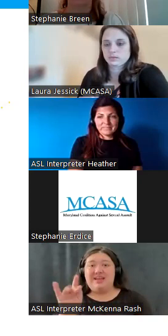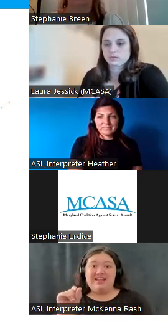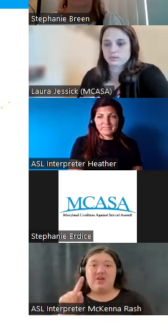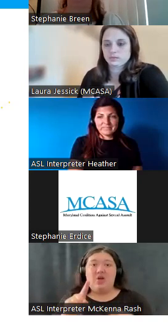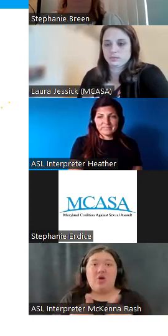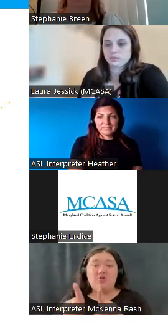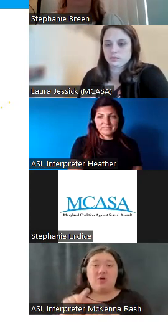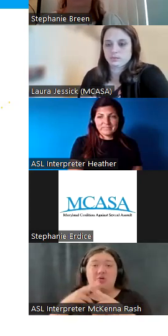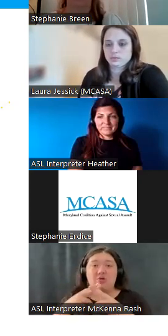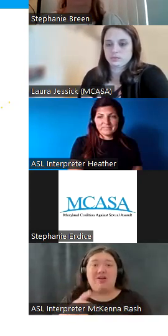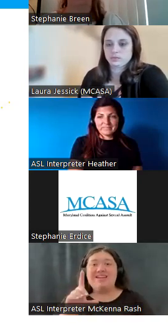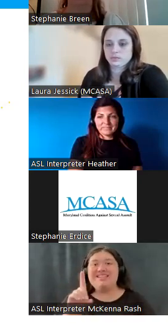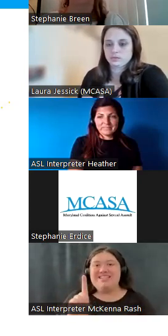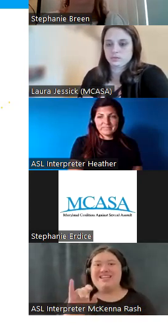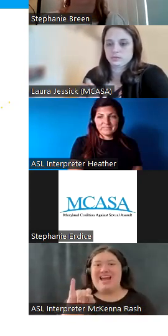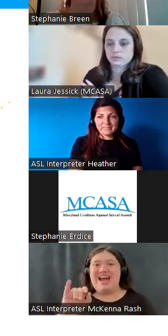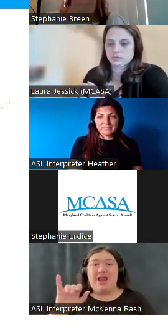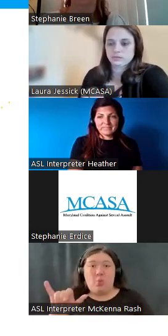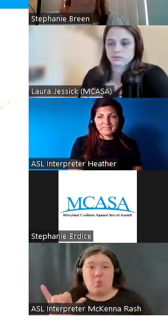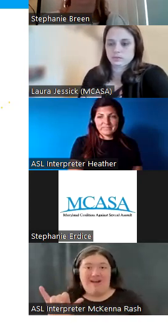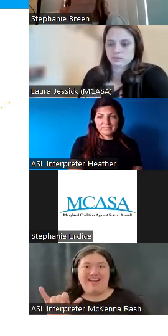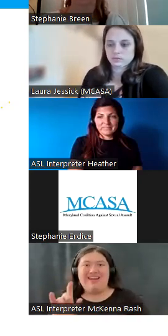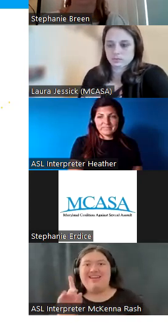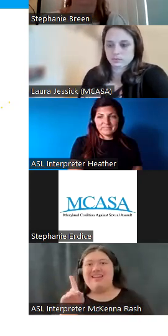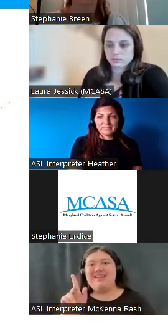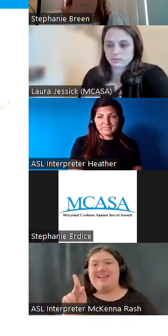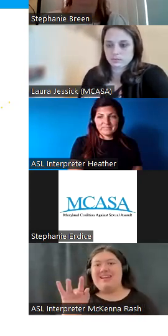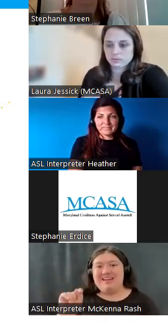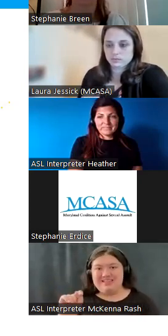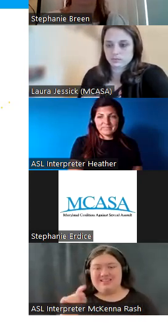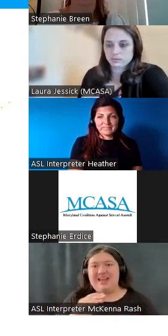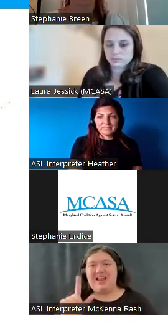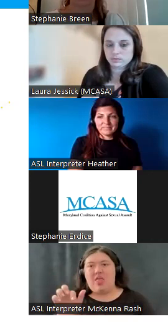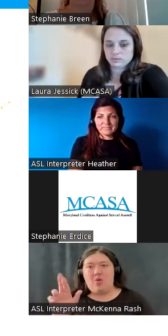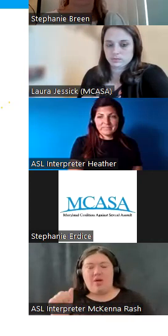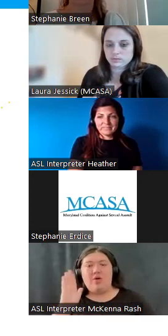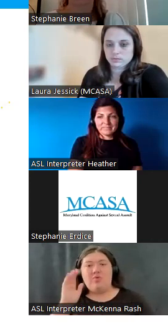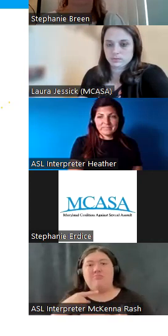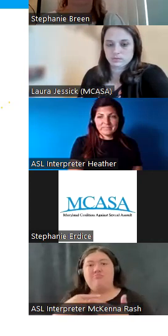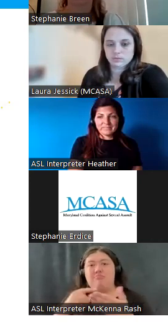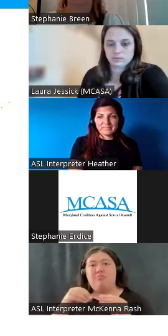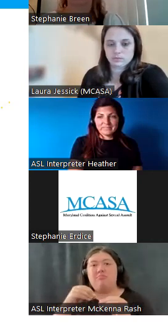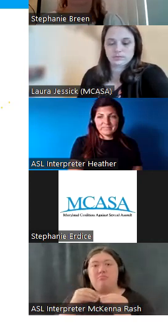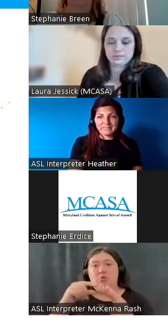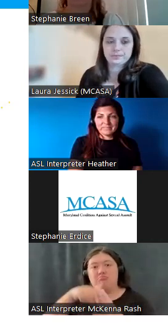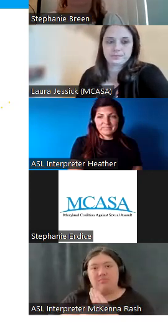to as DIY kits, and Laura's going to talk about those more in depth later in the